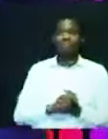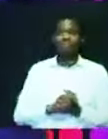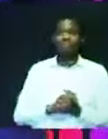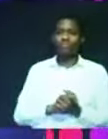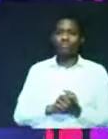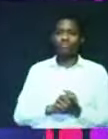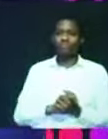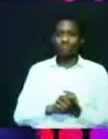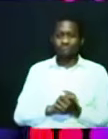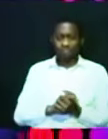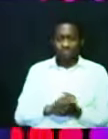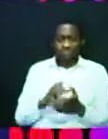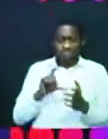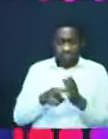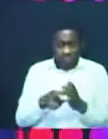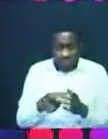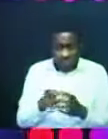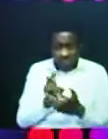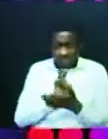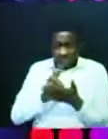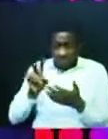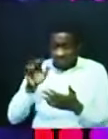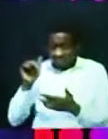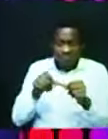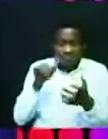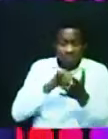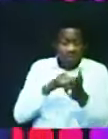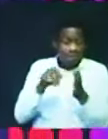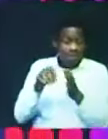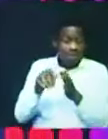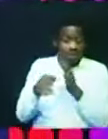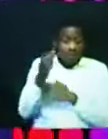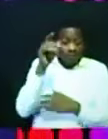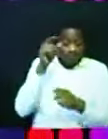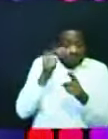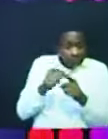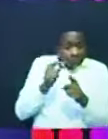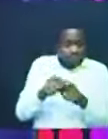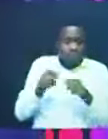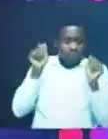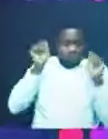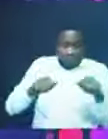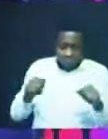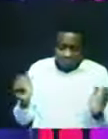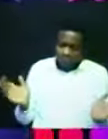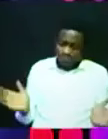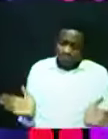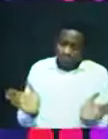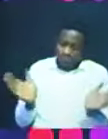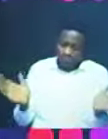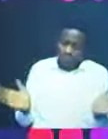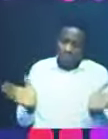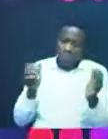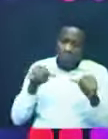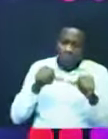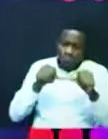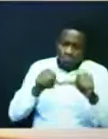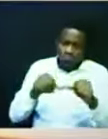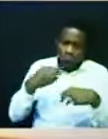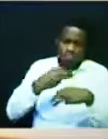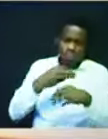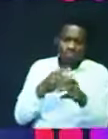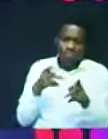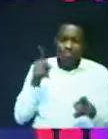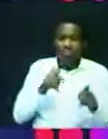spoken of in this particular verse 15 that it is able to continually make people wise